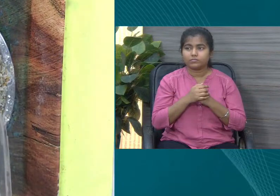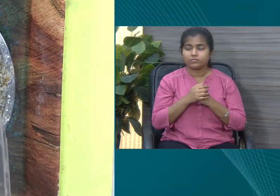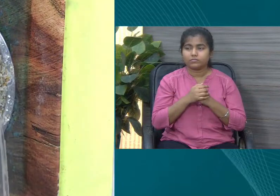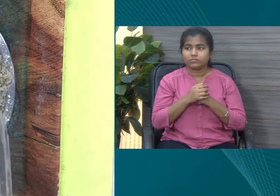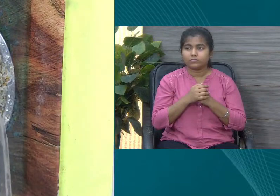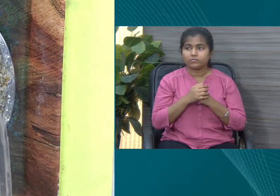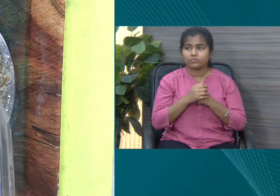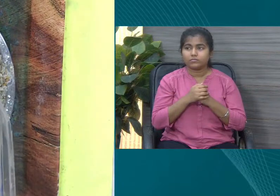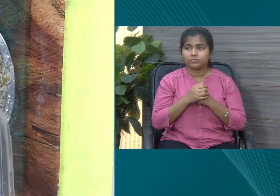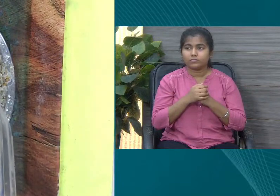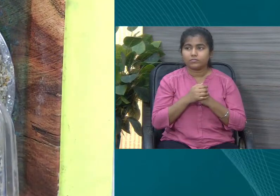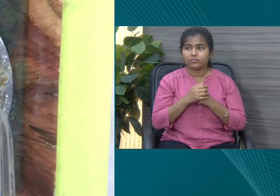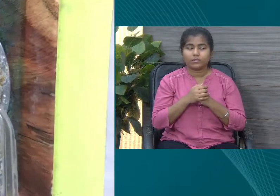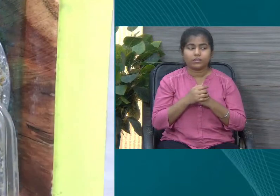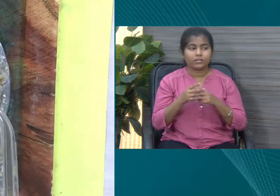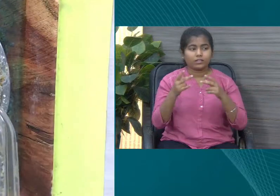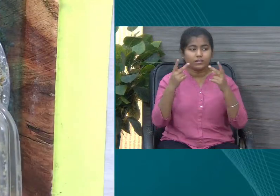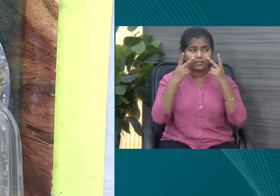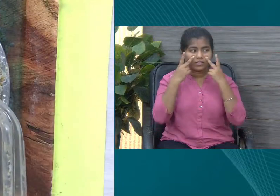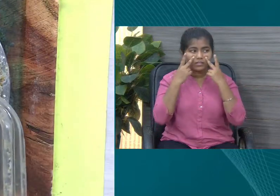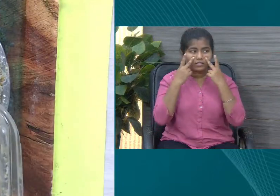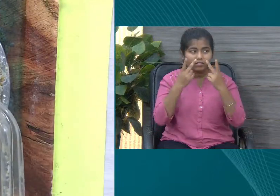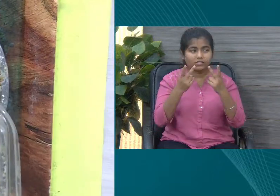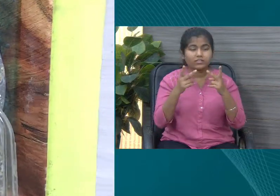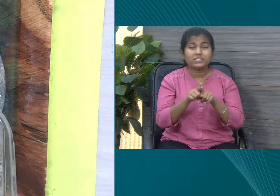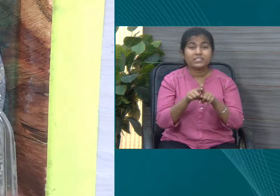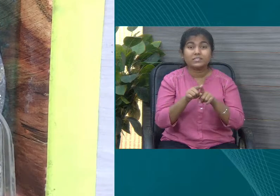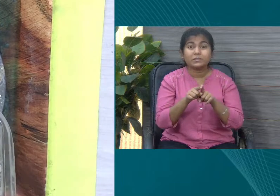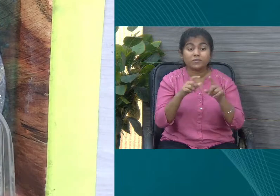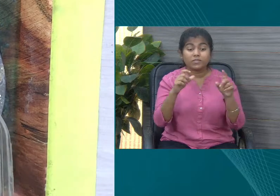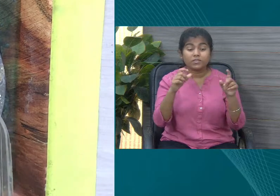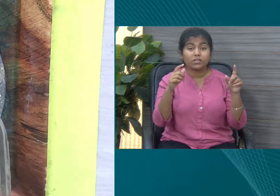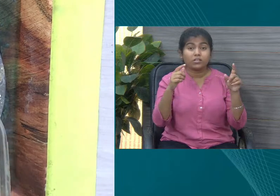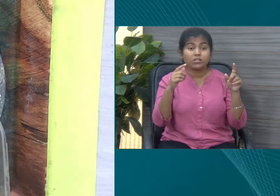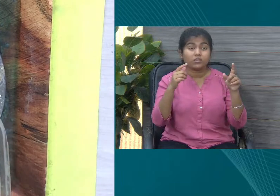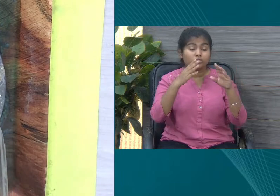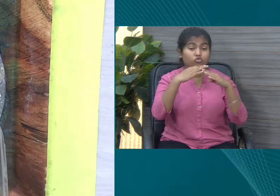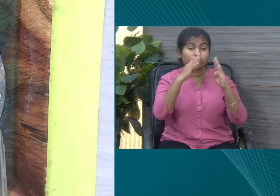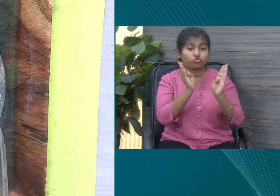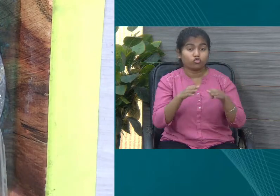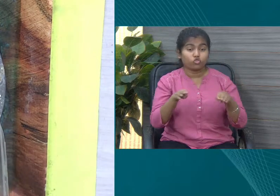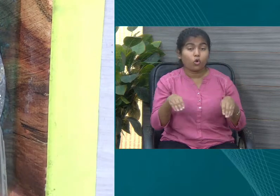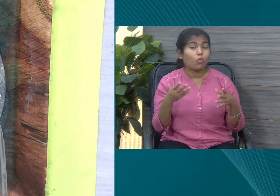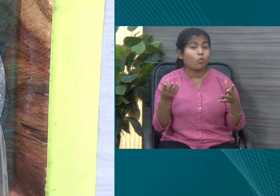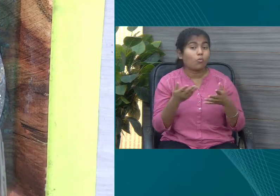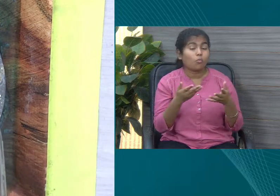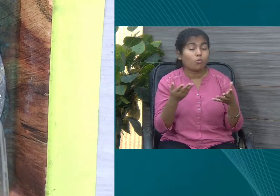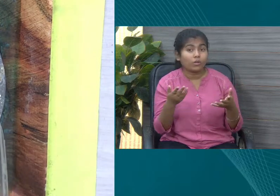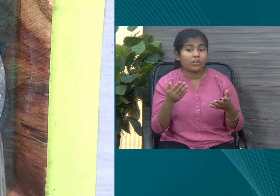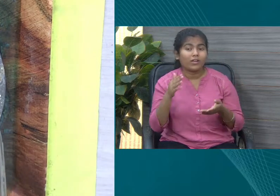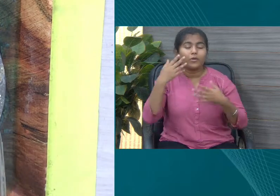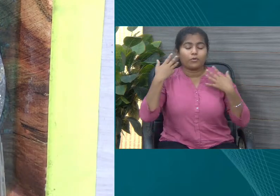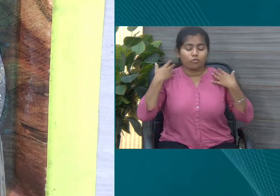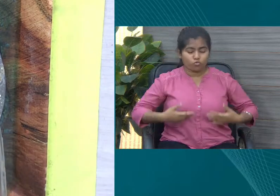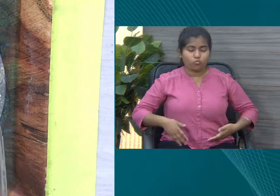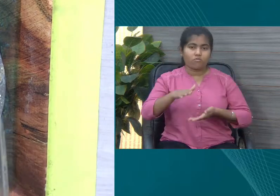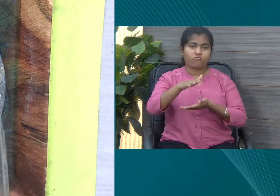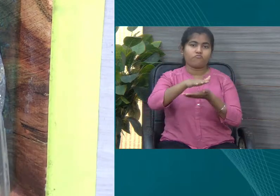right? Right. It is completely the shape of this human foot. There are